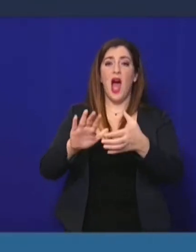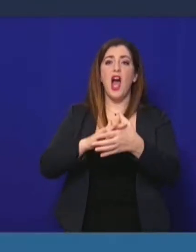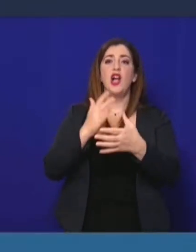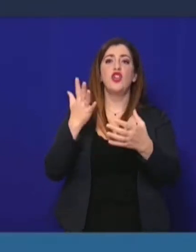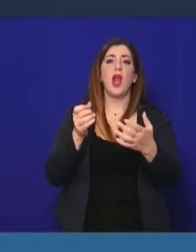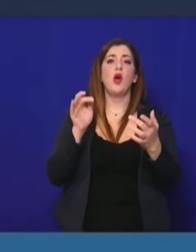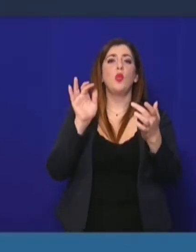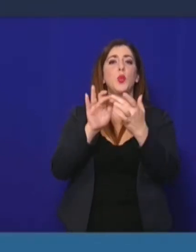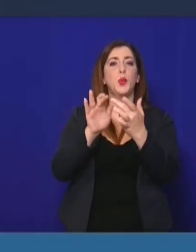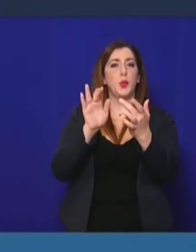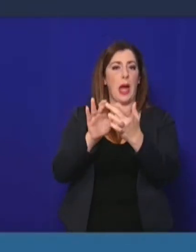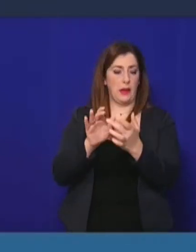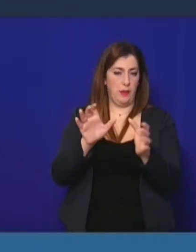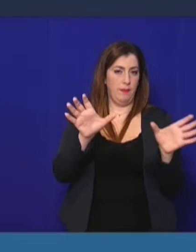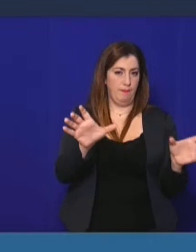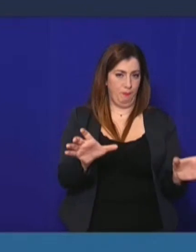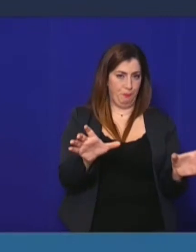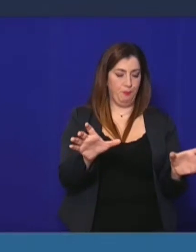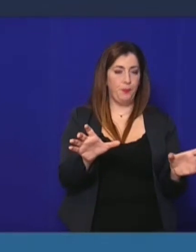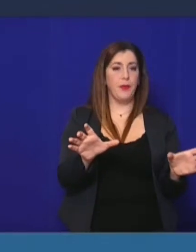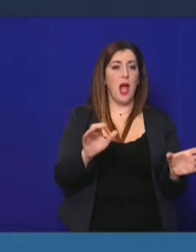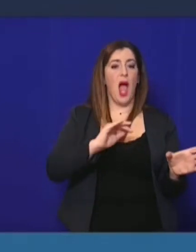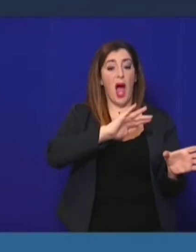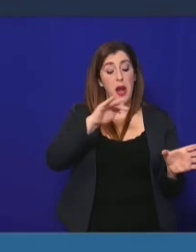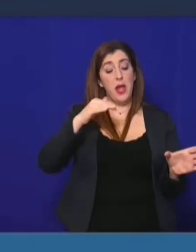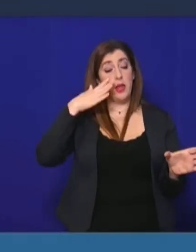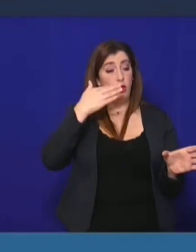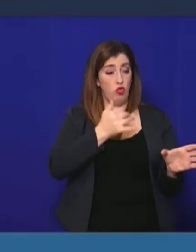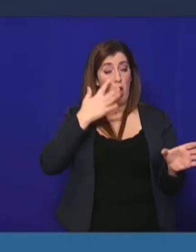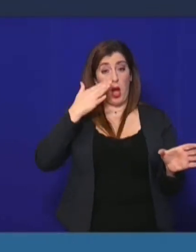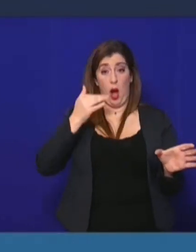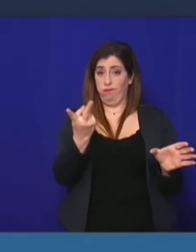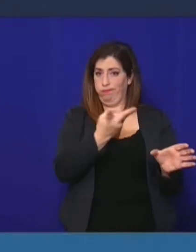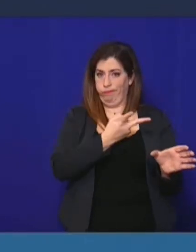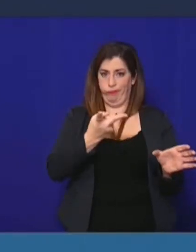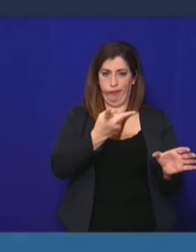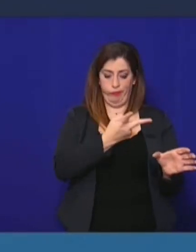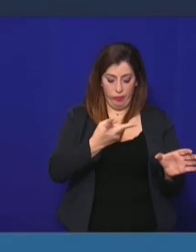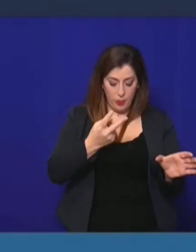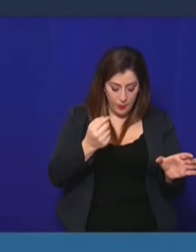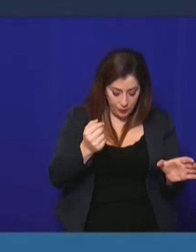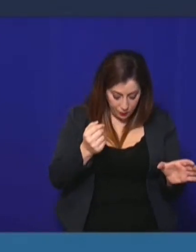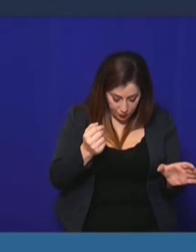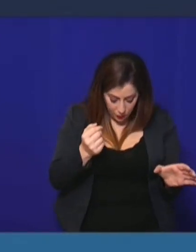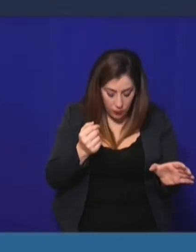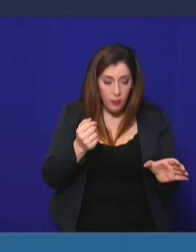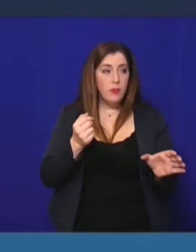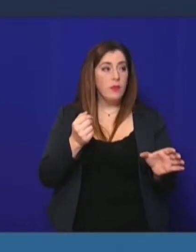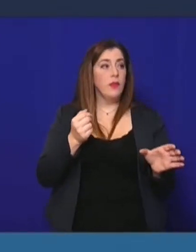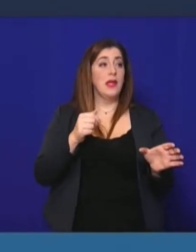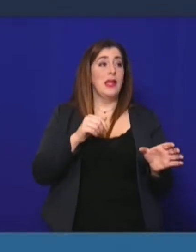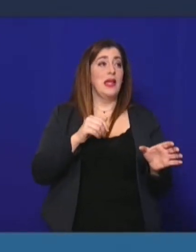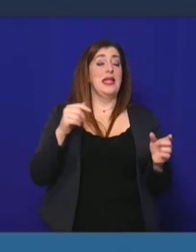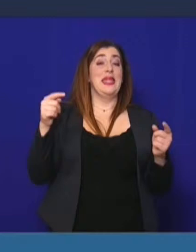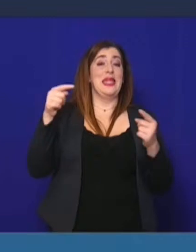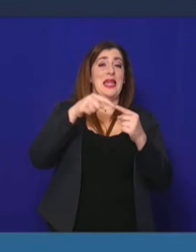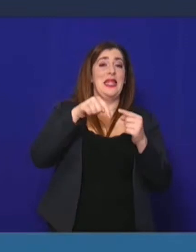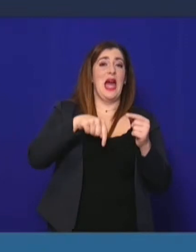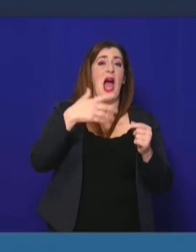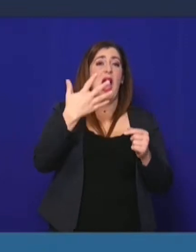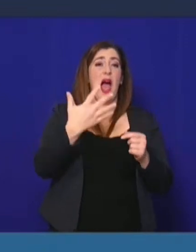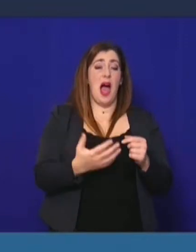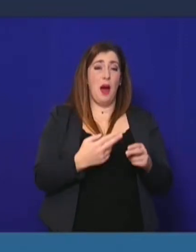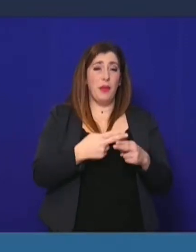ma' persuna pożittiv. Infatti sa mill-bidu tal-pandemija fuq dawn it-tip ta' inspections għamilna